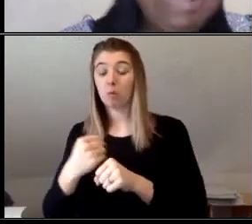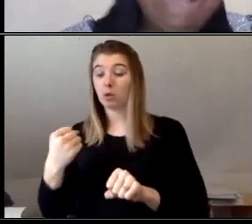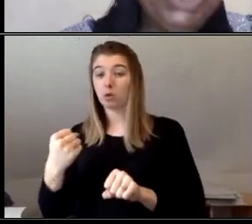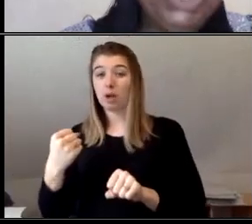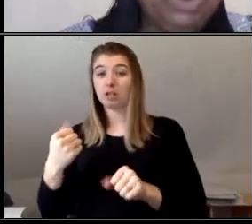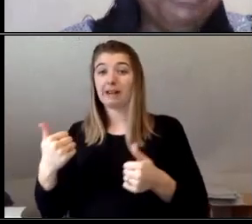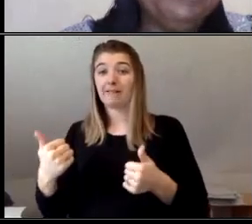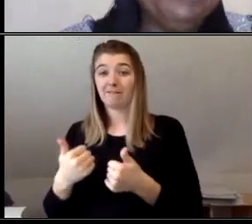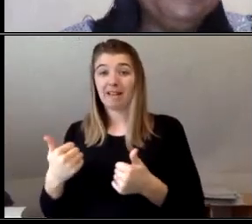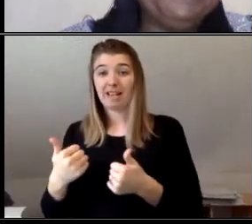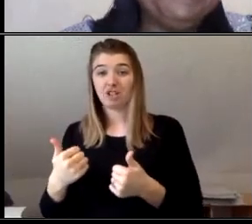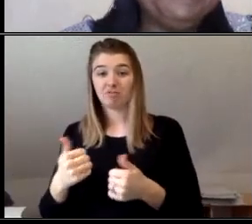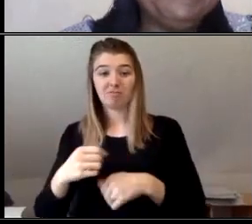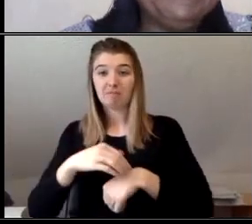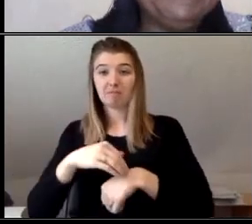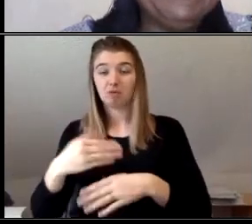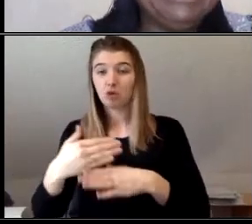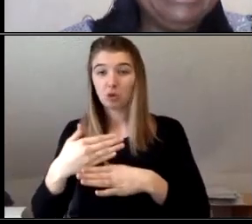they didn't have a job.